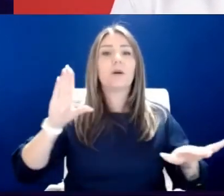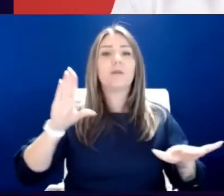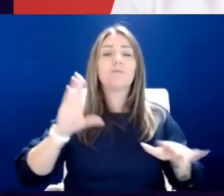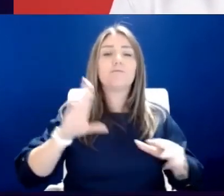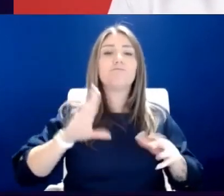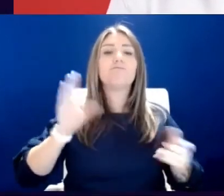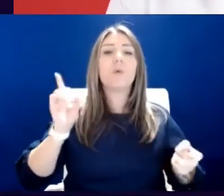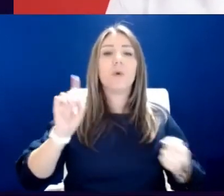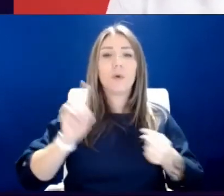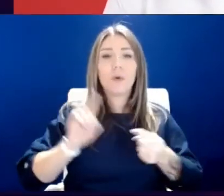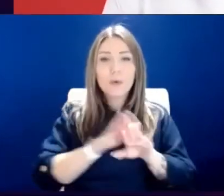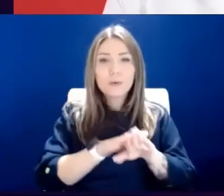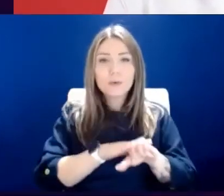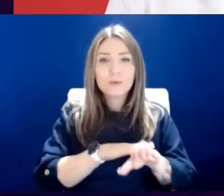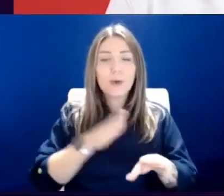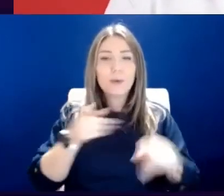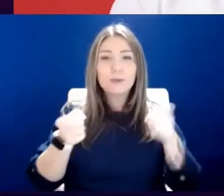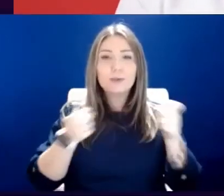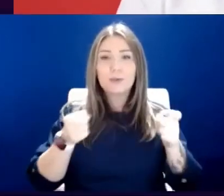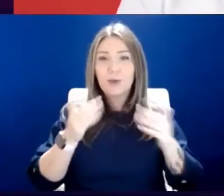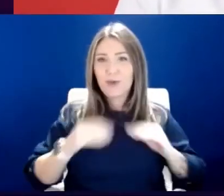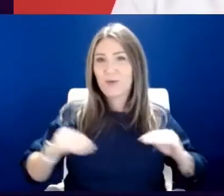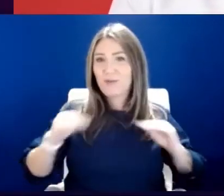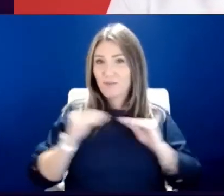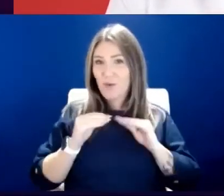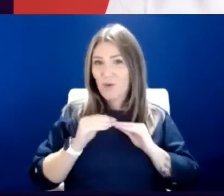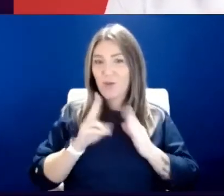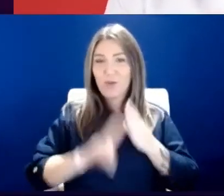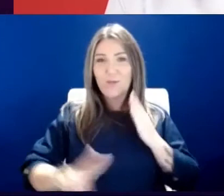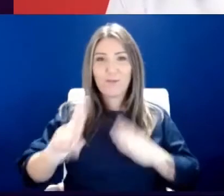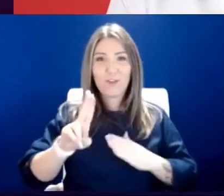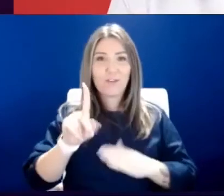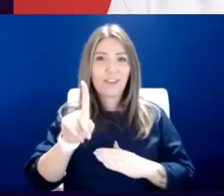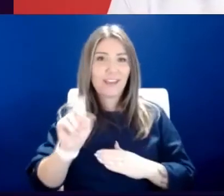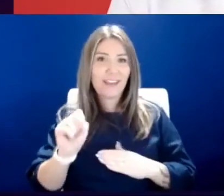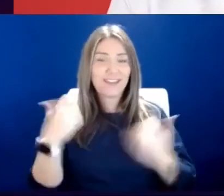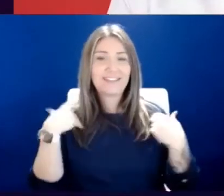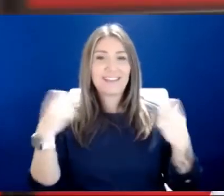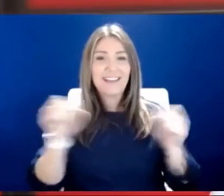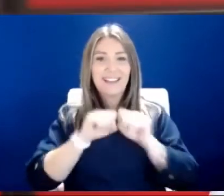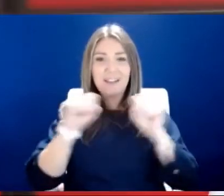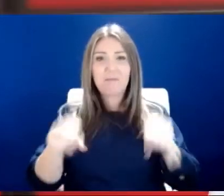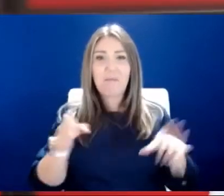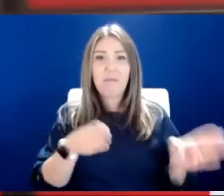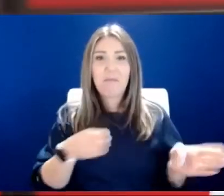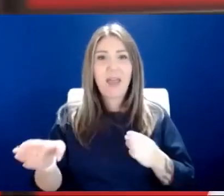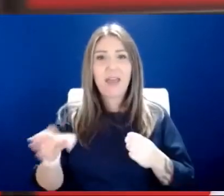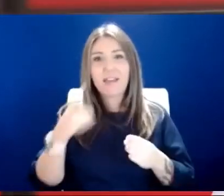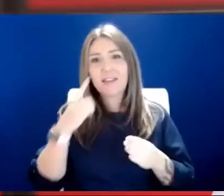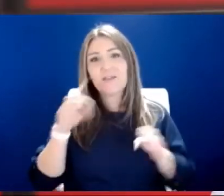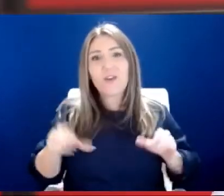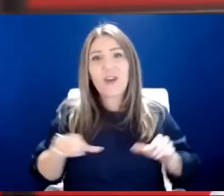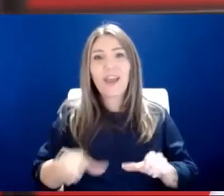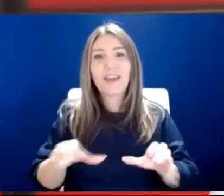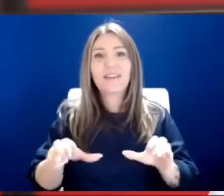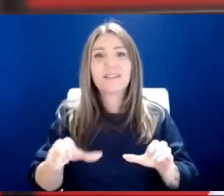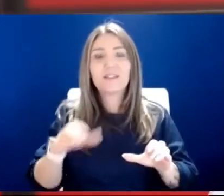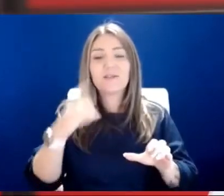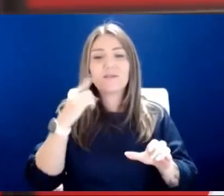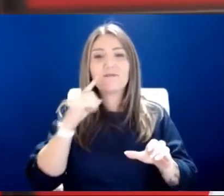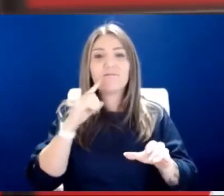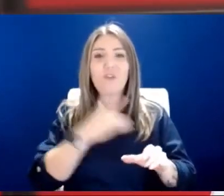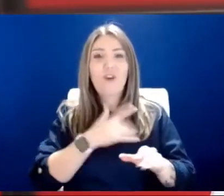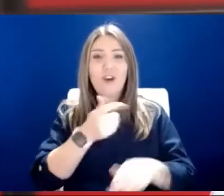will be doing more. University of Kansas Health System has some plans to do activities. Our heart transplant patients